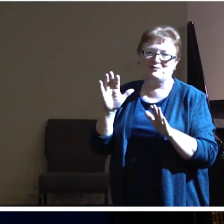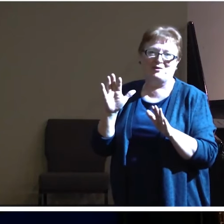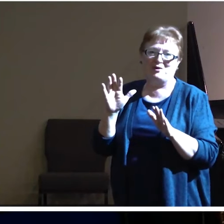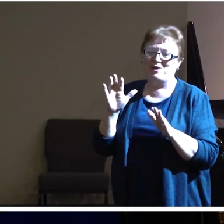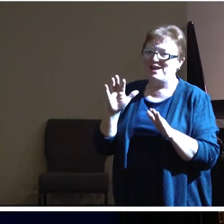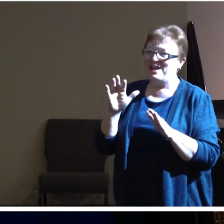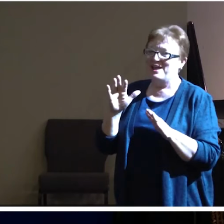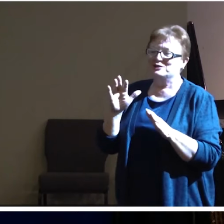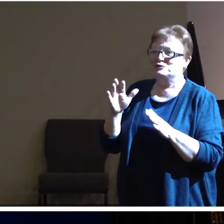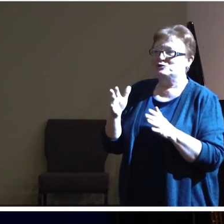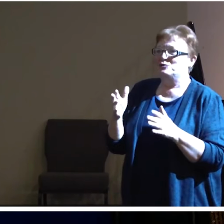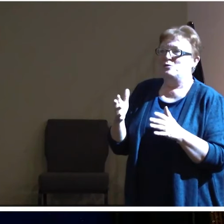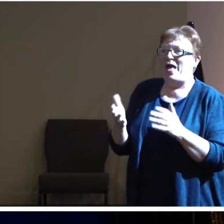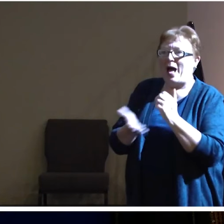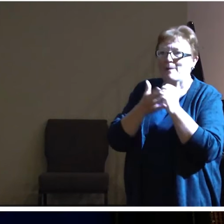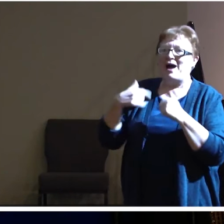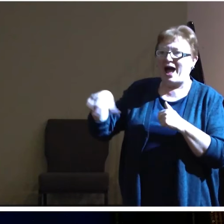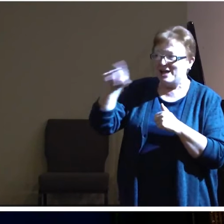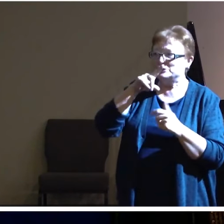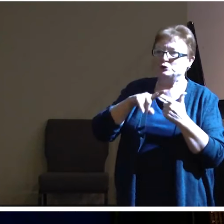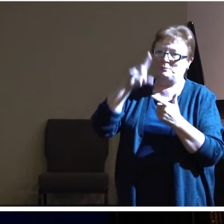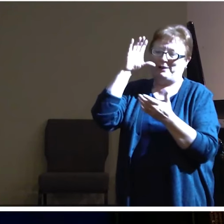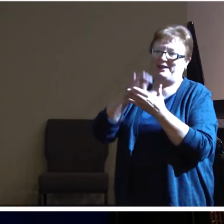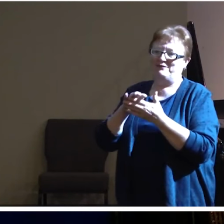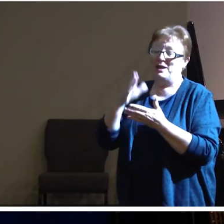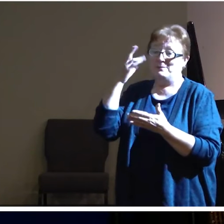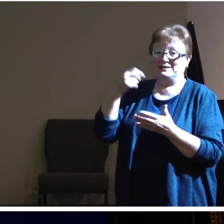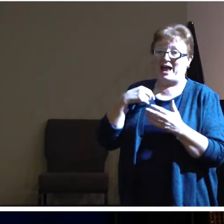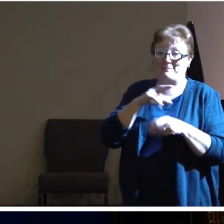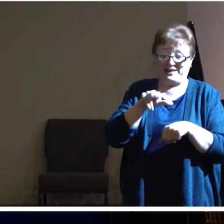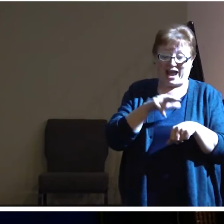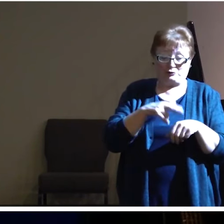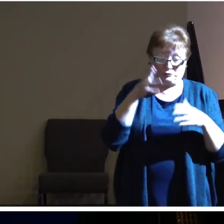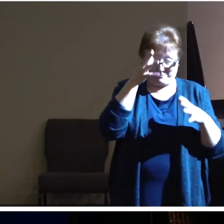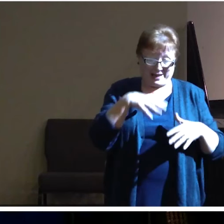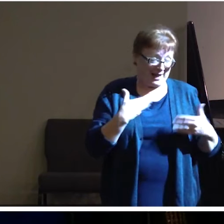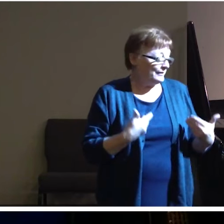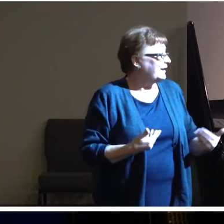I know that. Because in my natural man, I'm a doubter.